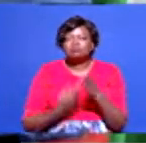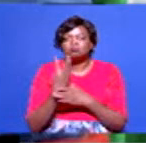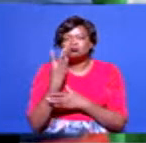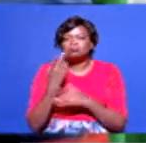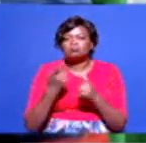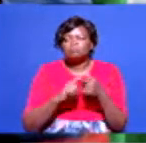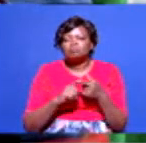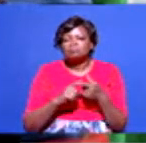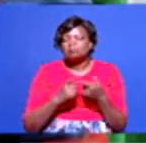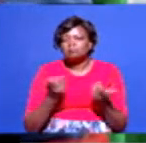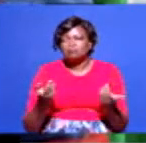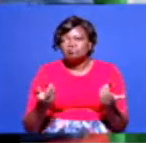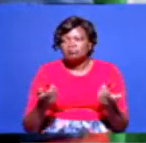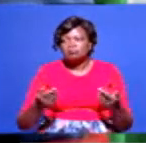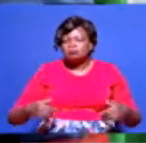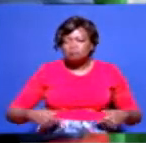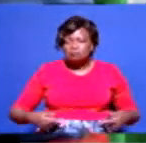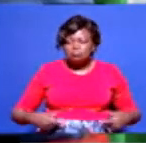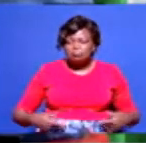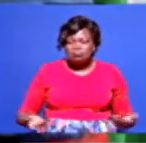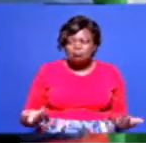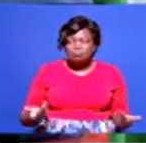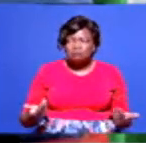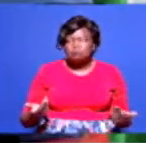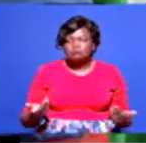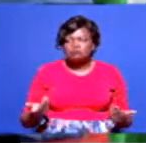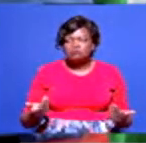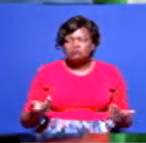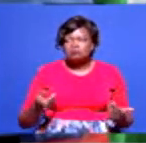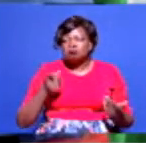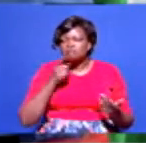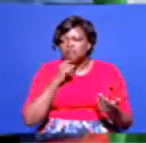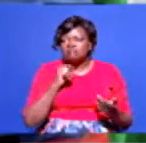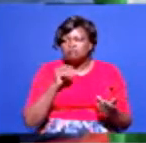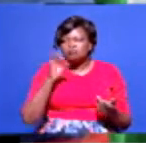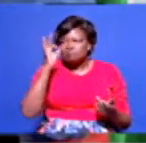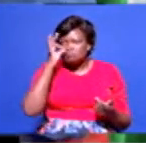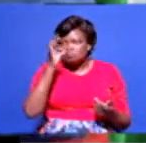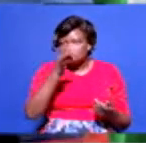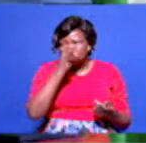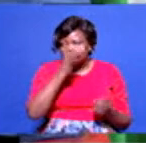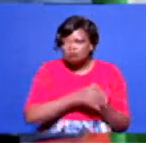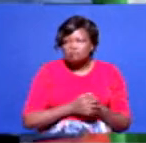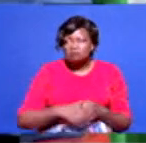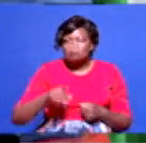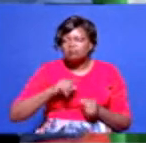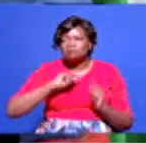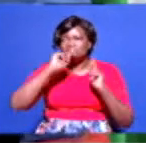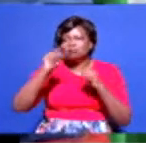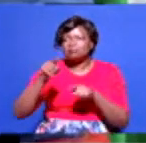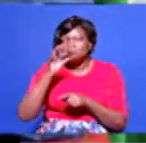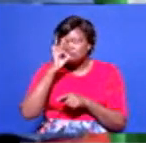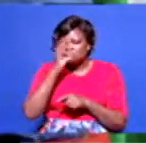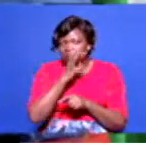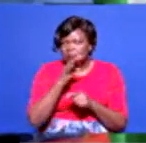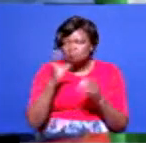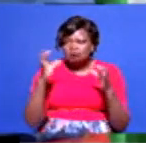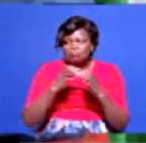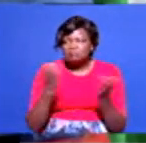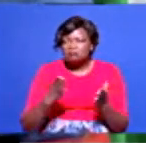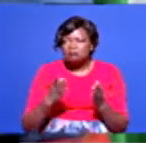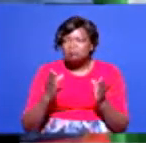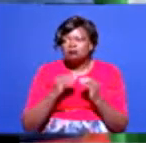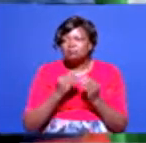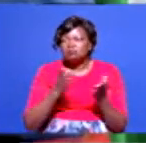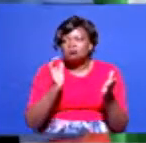young UPs, as young men in Nyeri, we used to go to Nyeri Club, where we would find him and